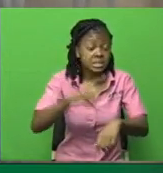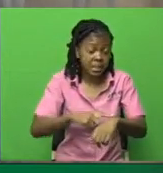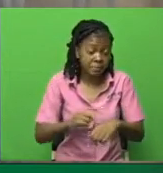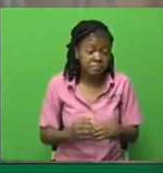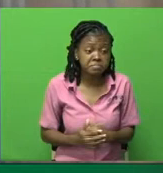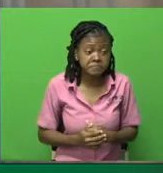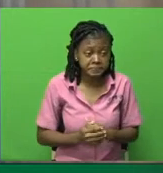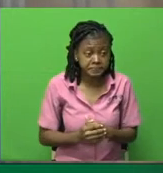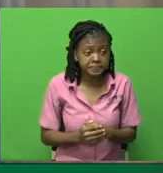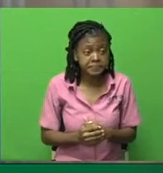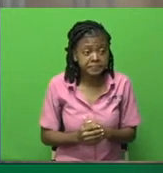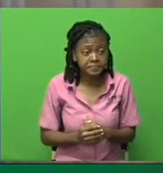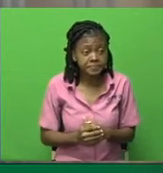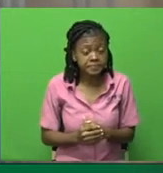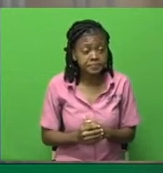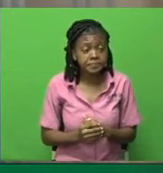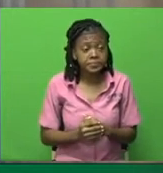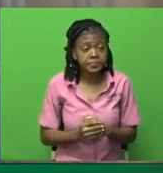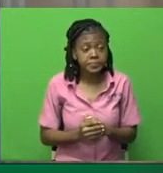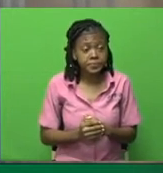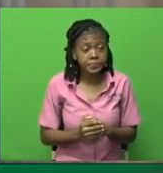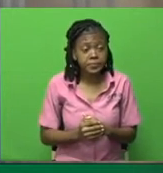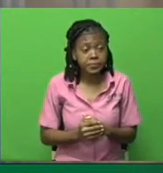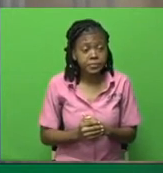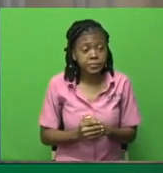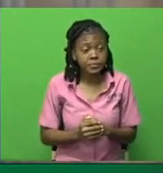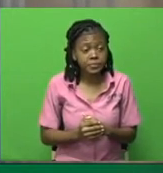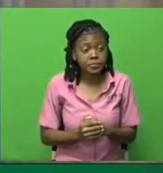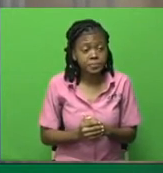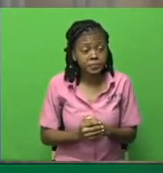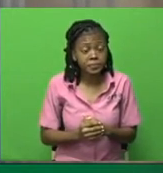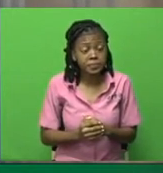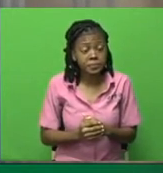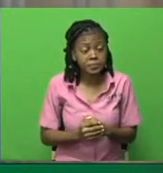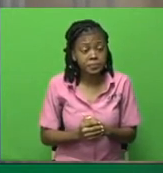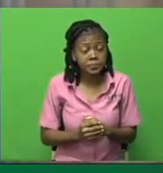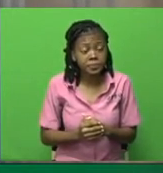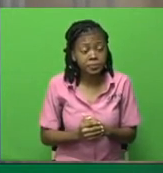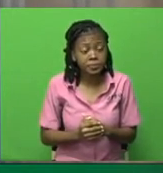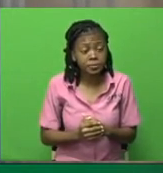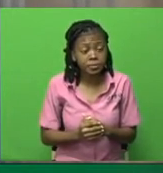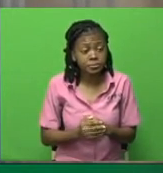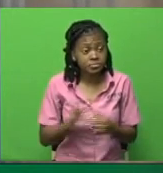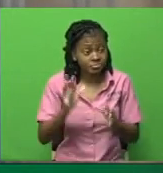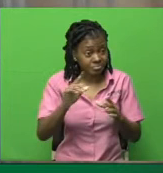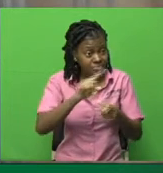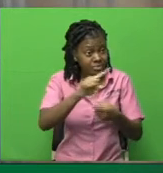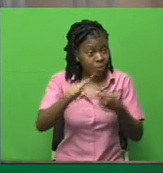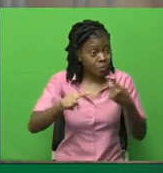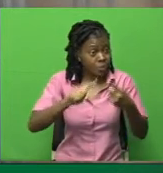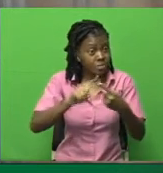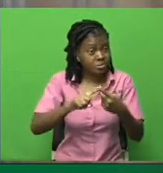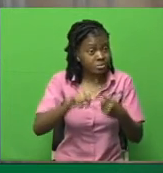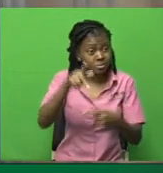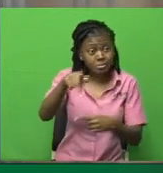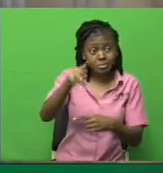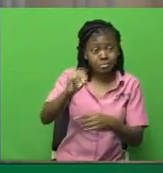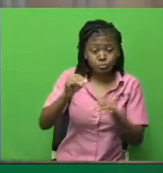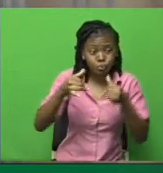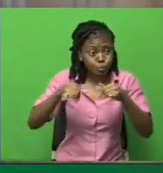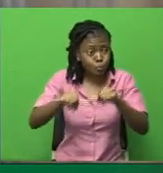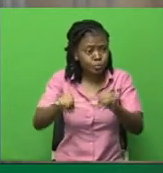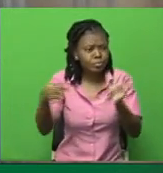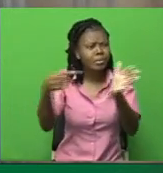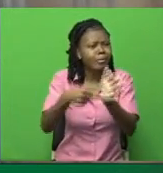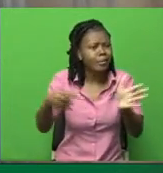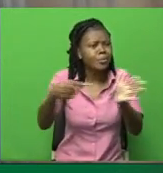are during the time when they were recklessly in debt in our country they